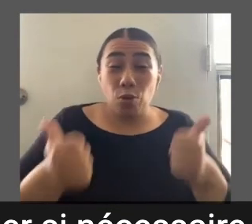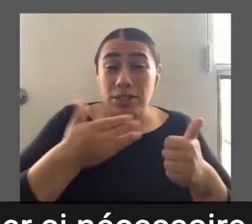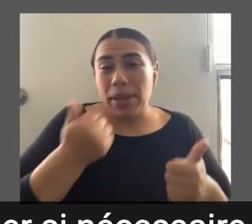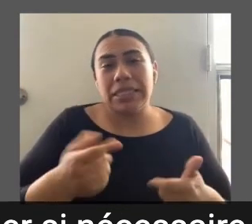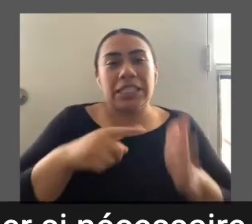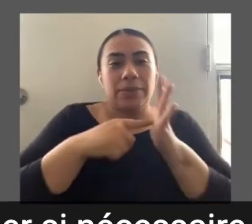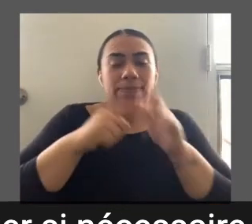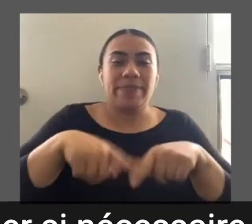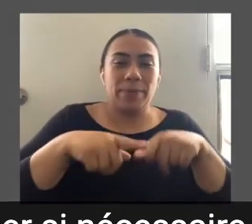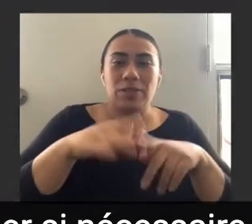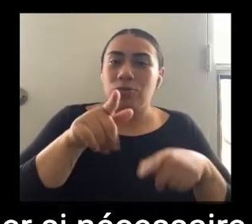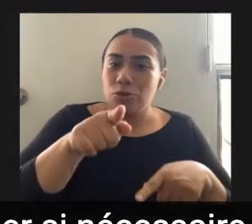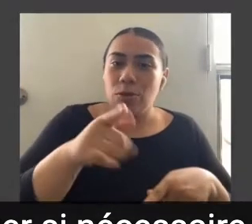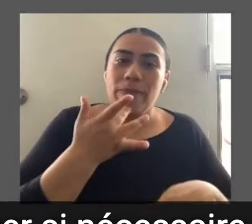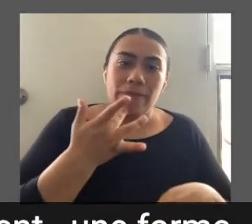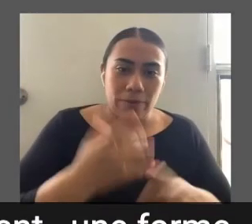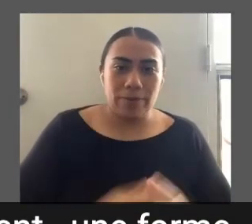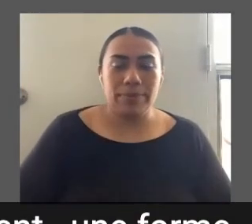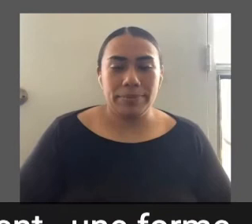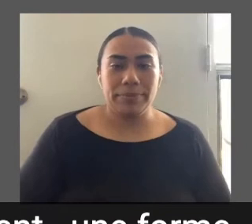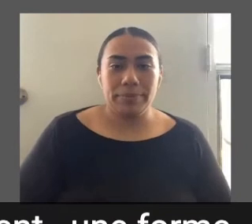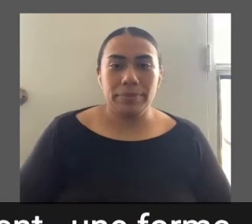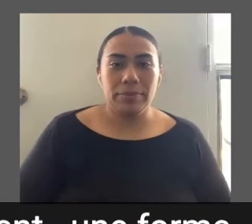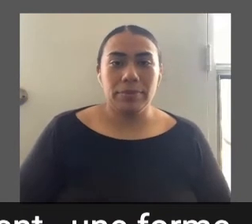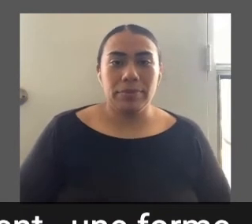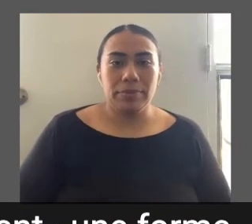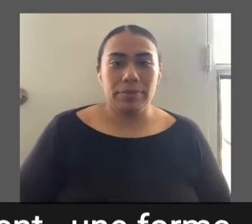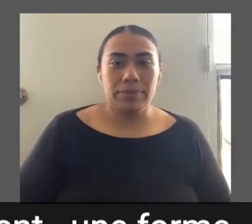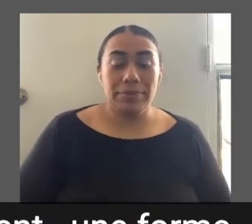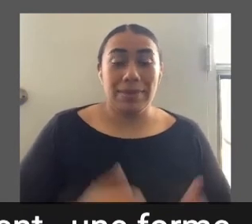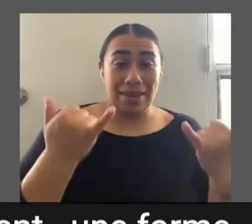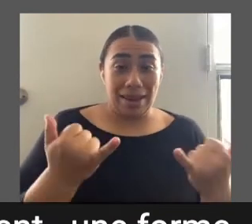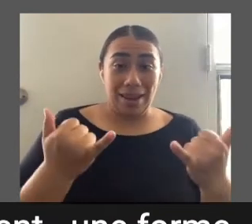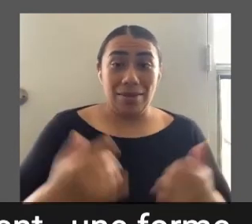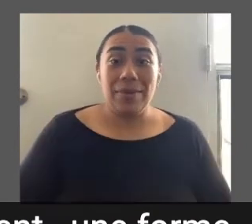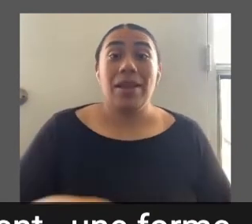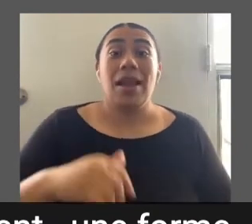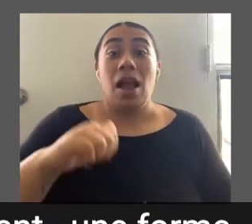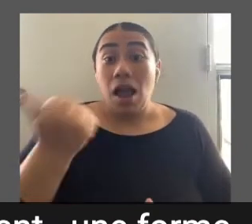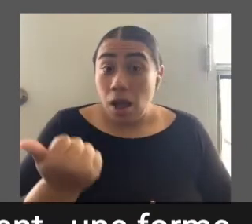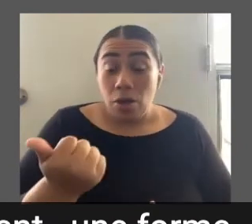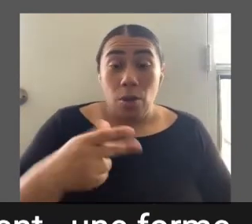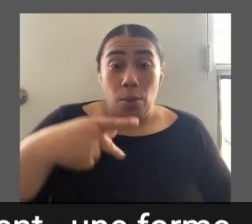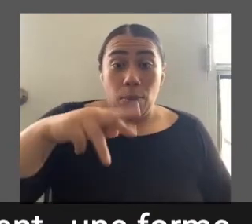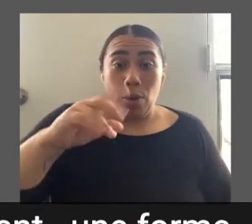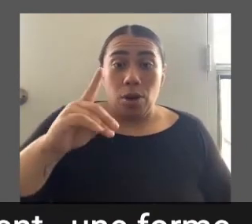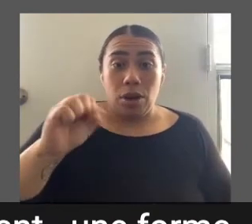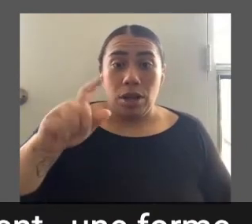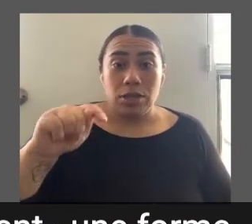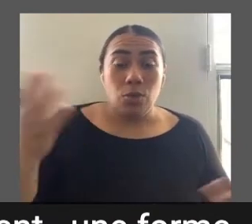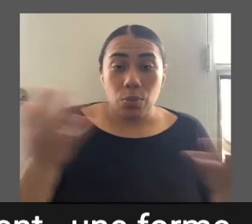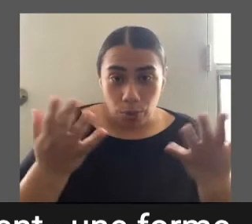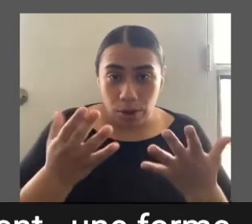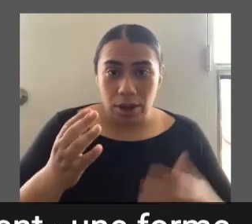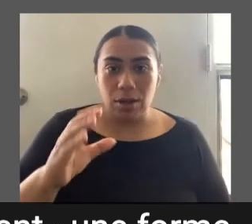your medication needs. So concentrates are what they sound like, a concentrated form of cannabis